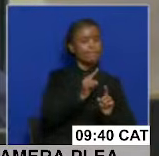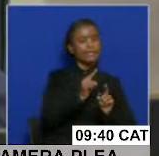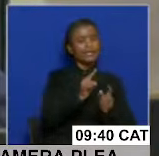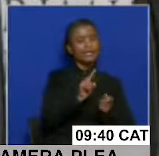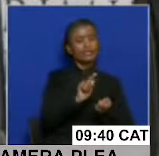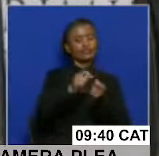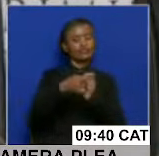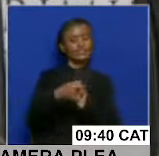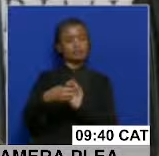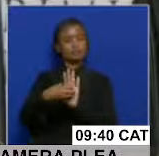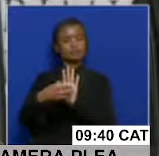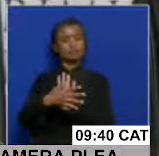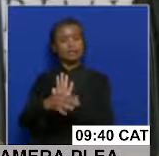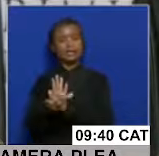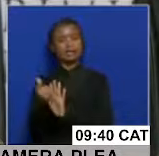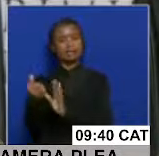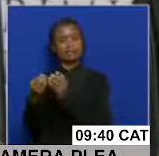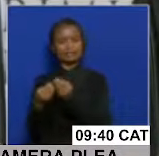Overly cautious, I guess.